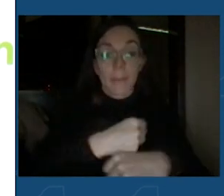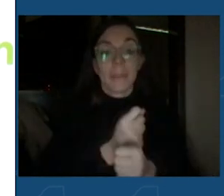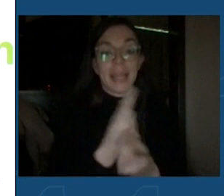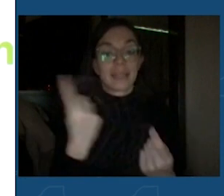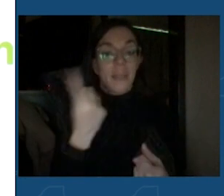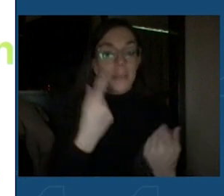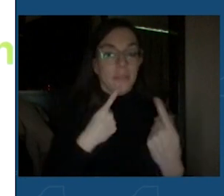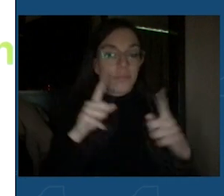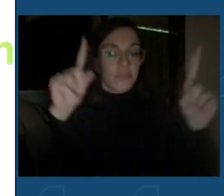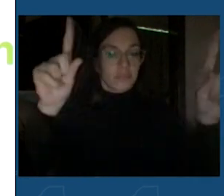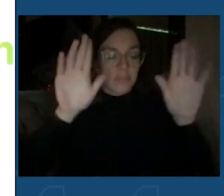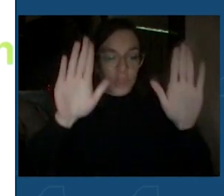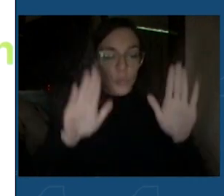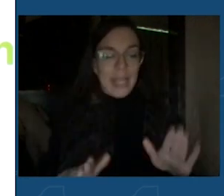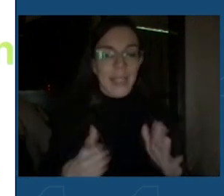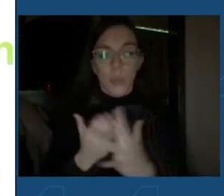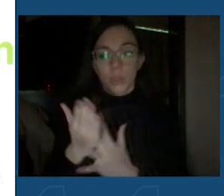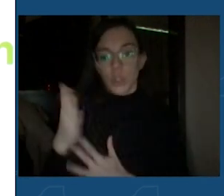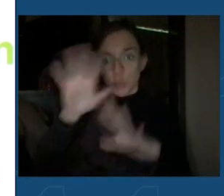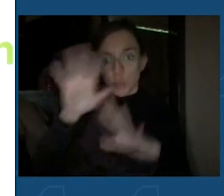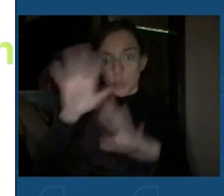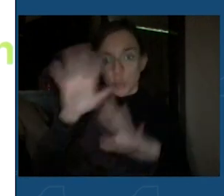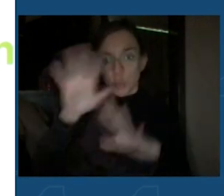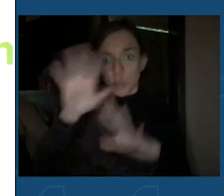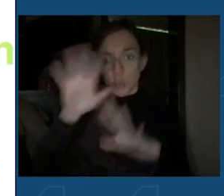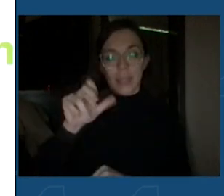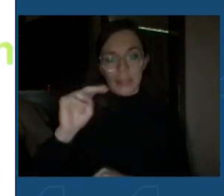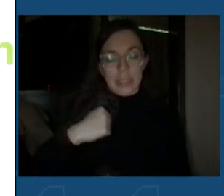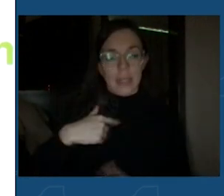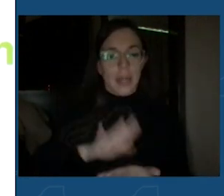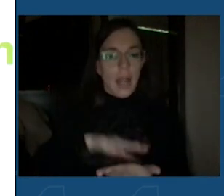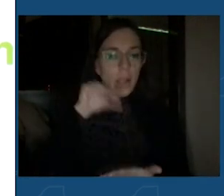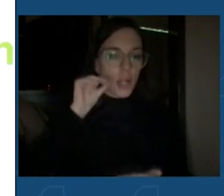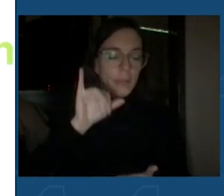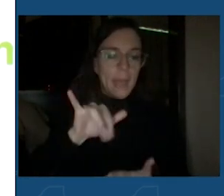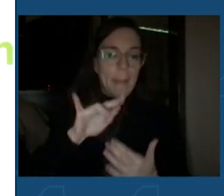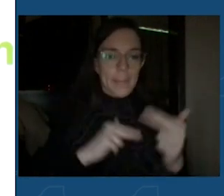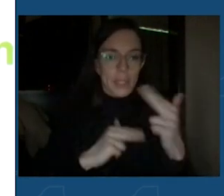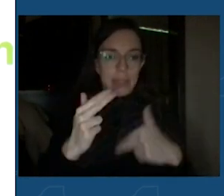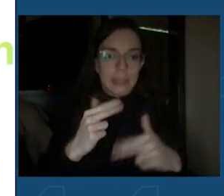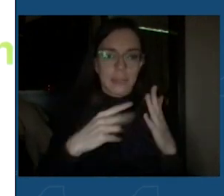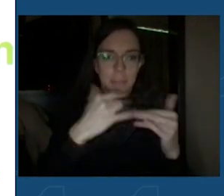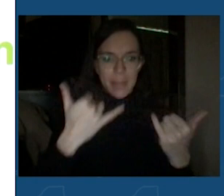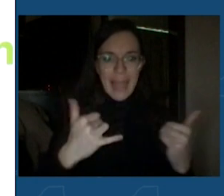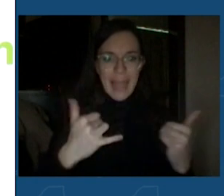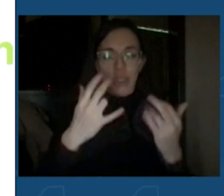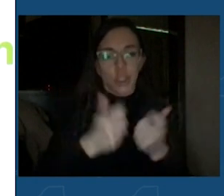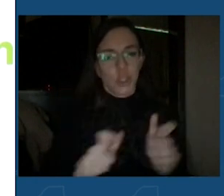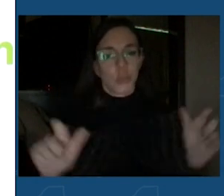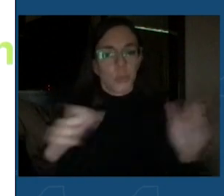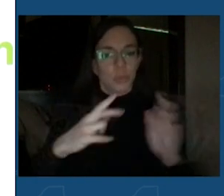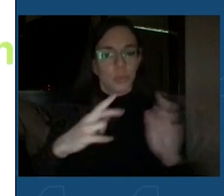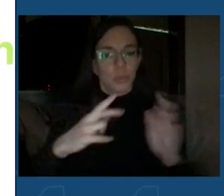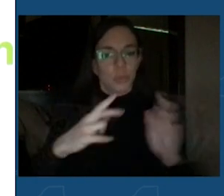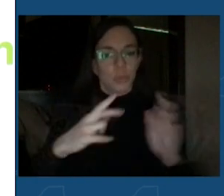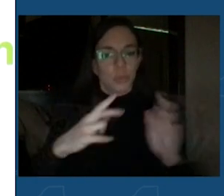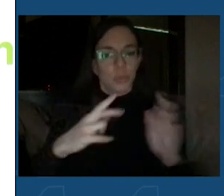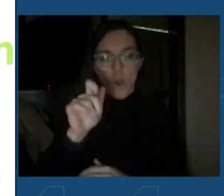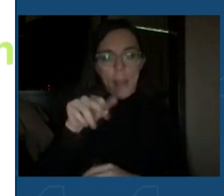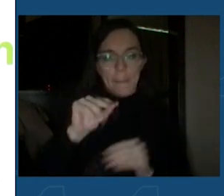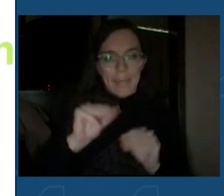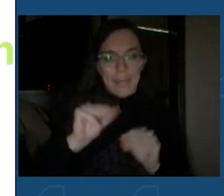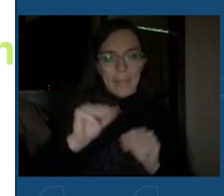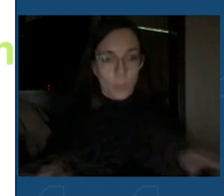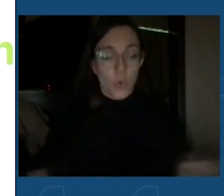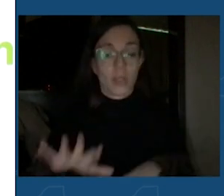Clinton that I learned that buildings play a huge role in carbon output. More than 90% of the buildings that will be